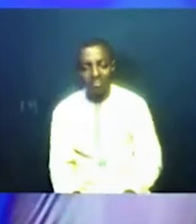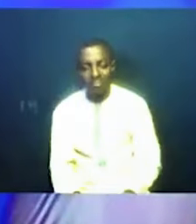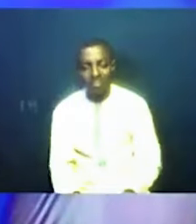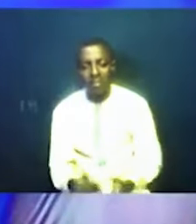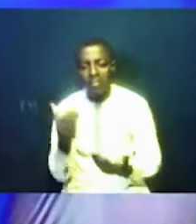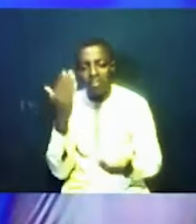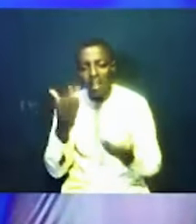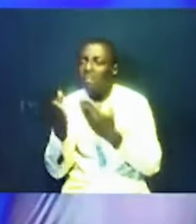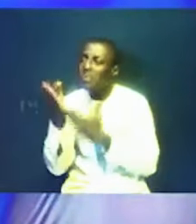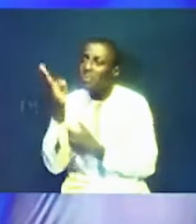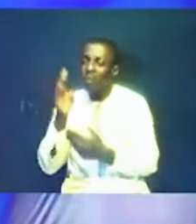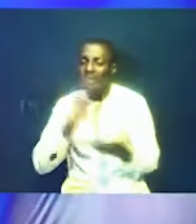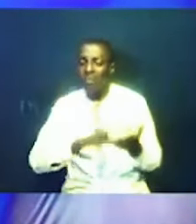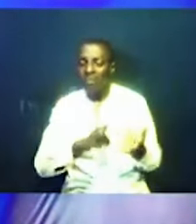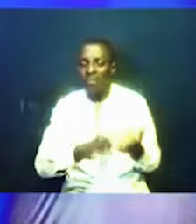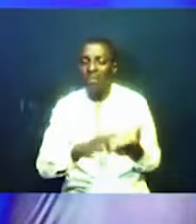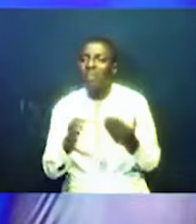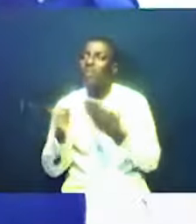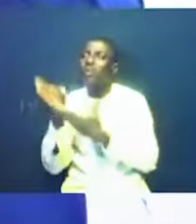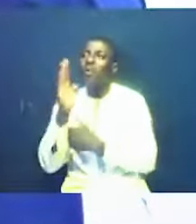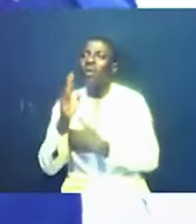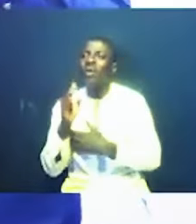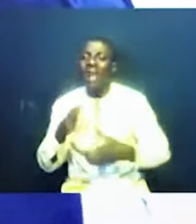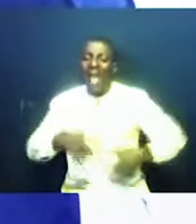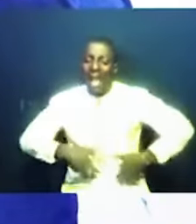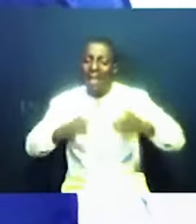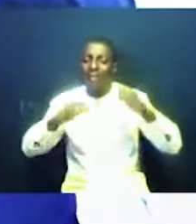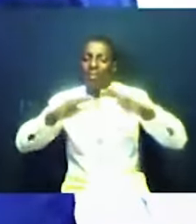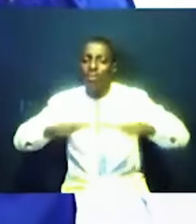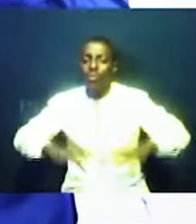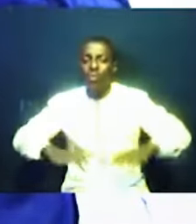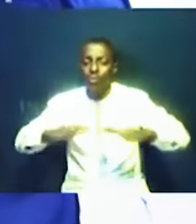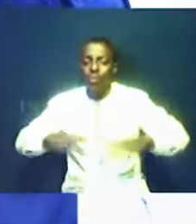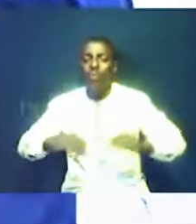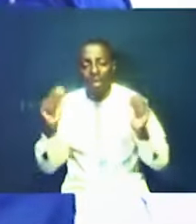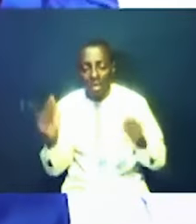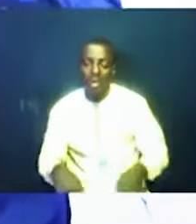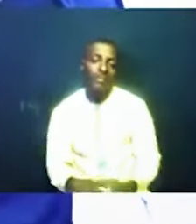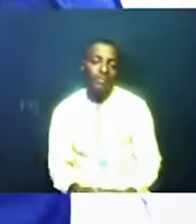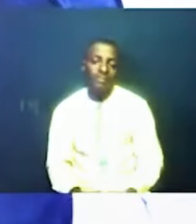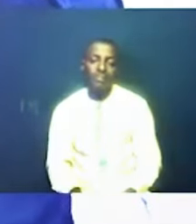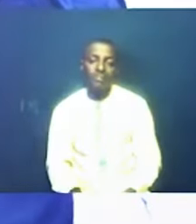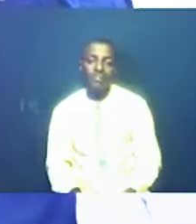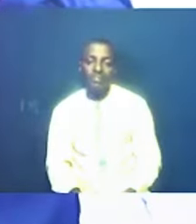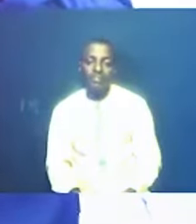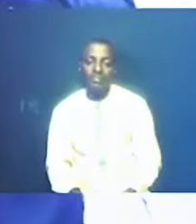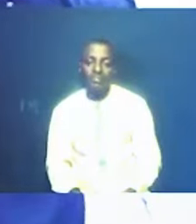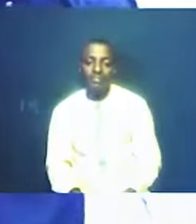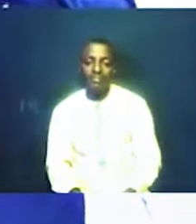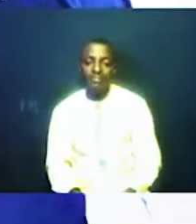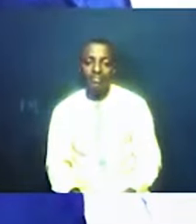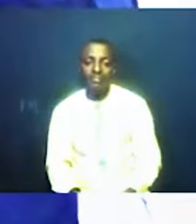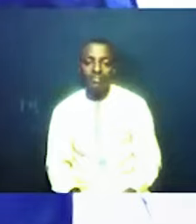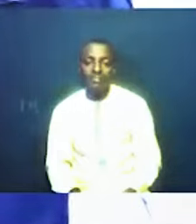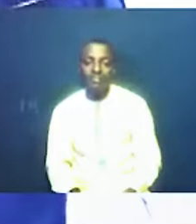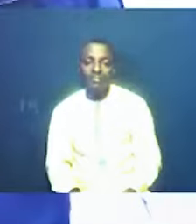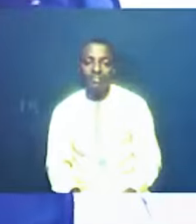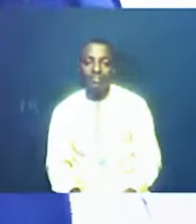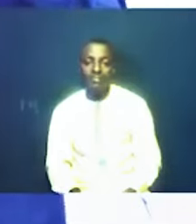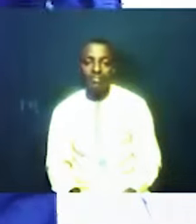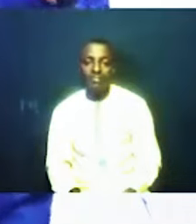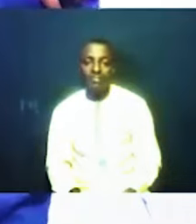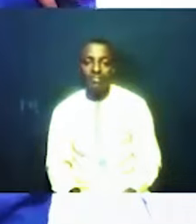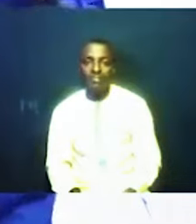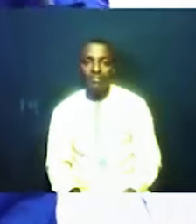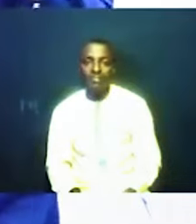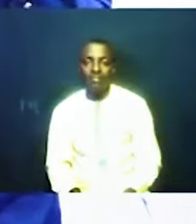of God. Sabre no nenye bria wadi kenyan sasem no bubu be a se bria no to me dine ye na ebetumimpa or two one saying